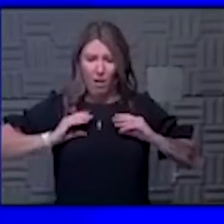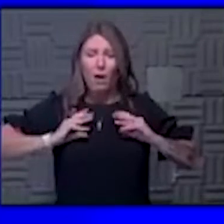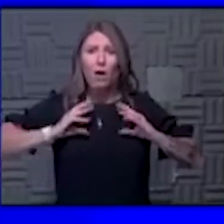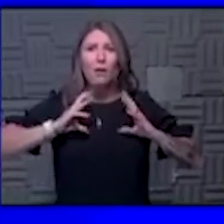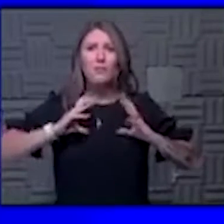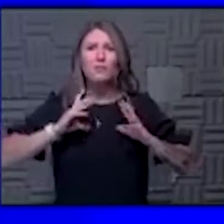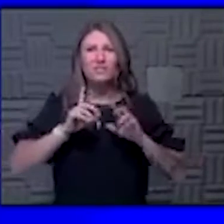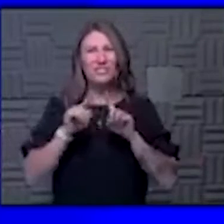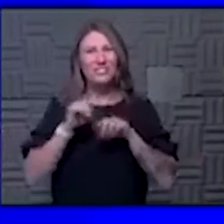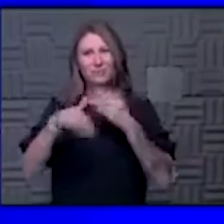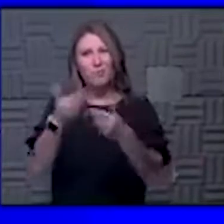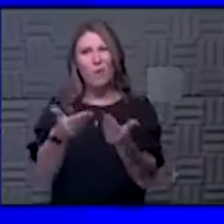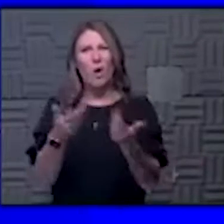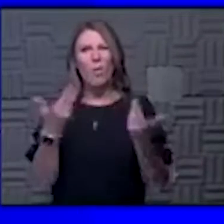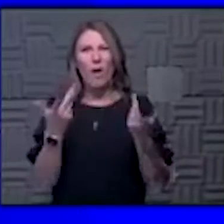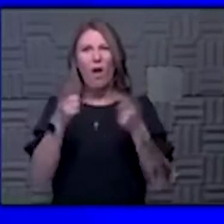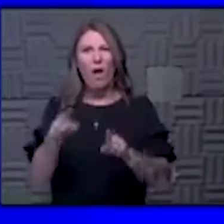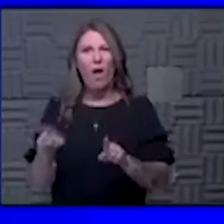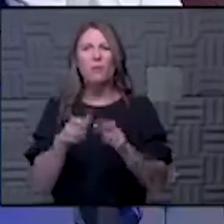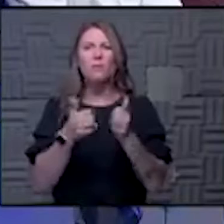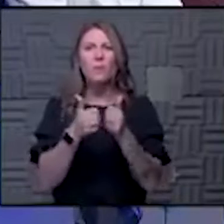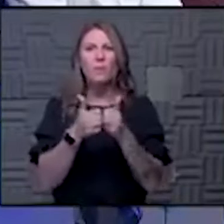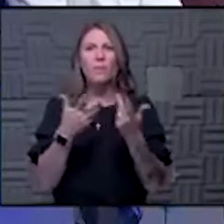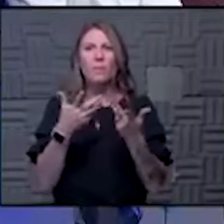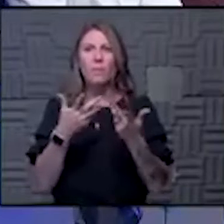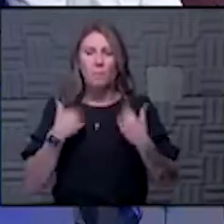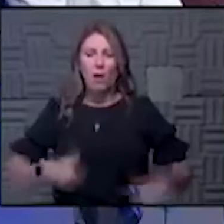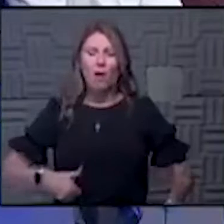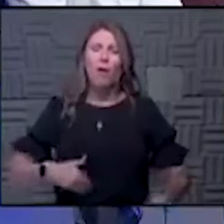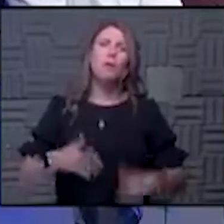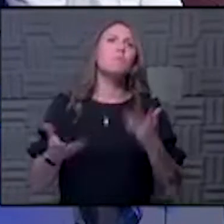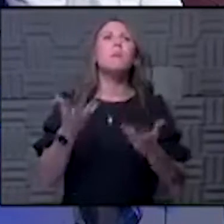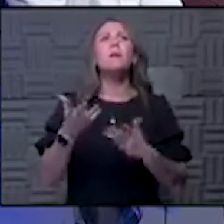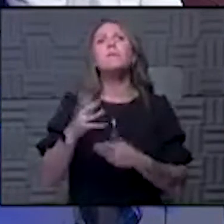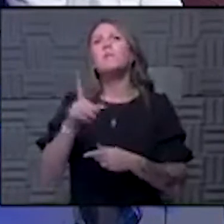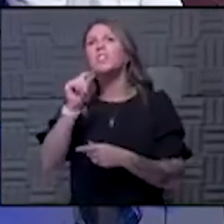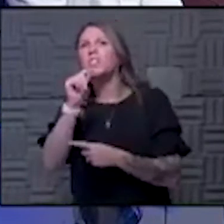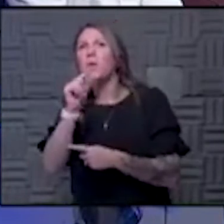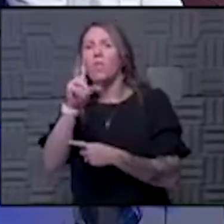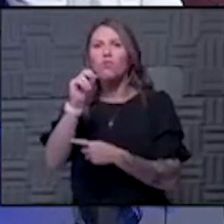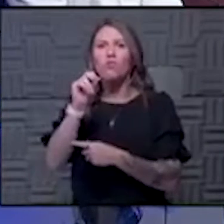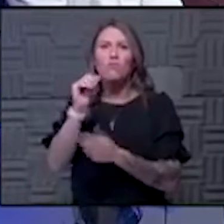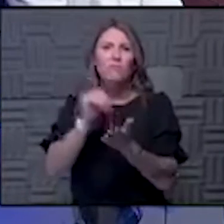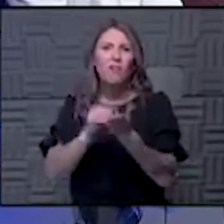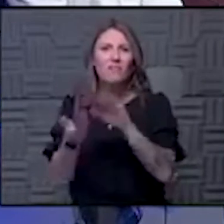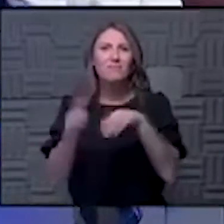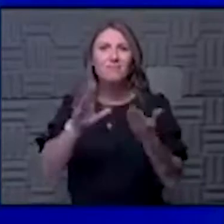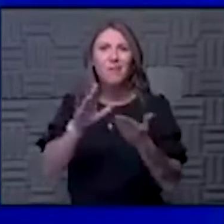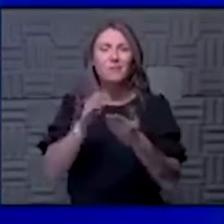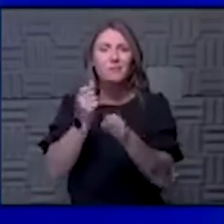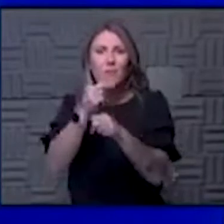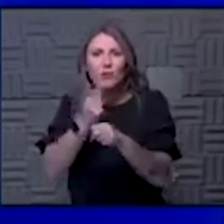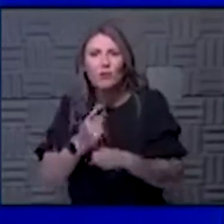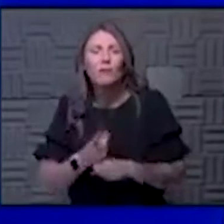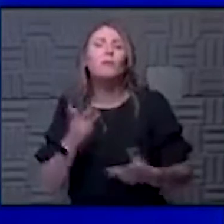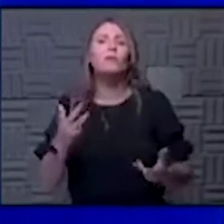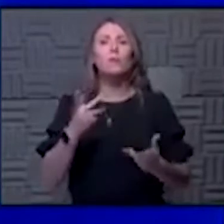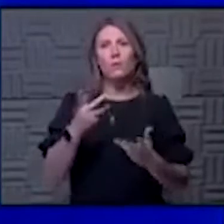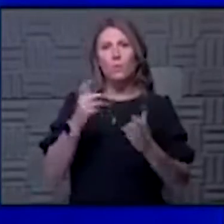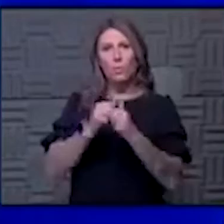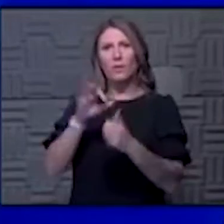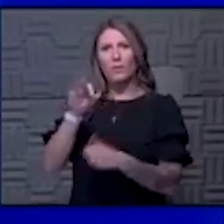different processes there as well. And we usually have 20 to 40,000 deaths a year from influenza, and sometimes lower than that.